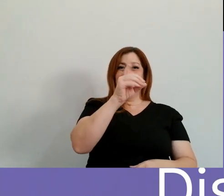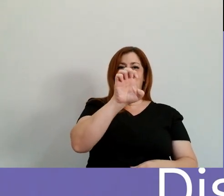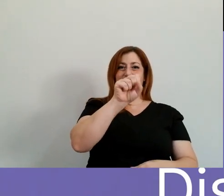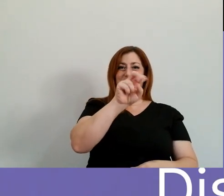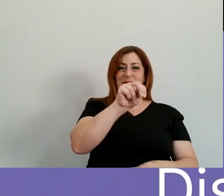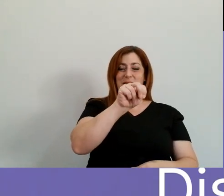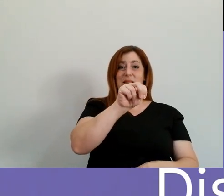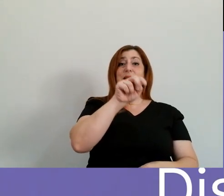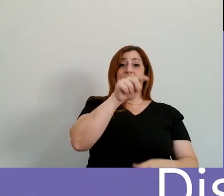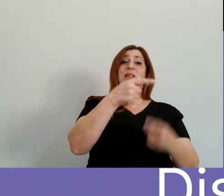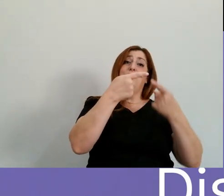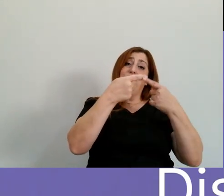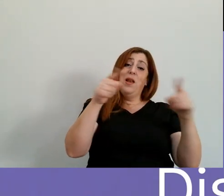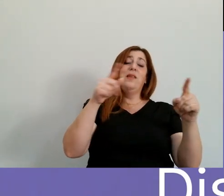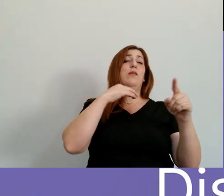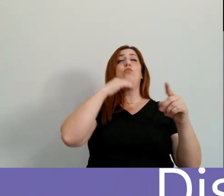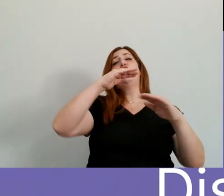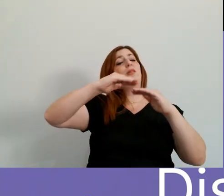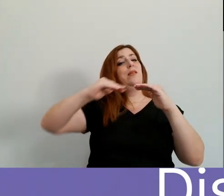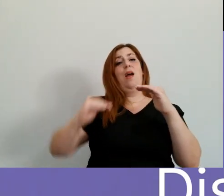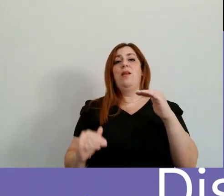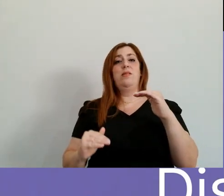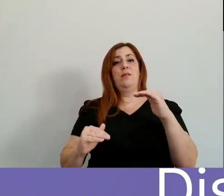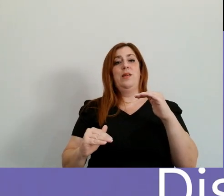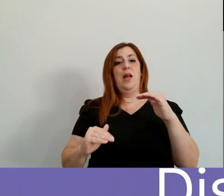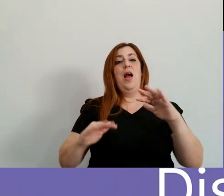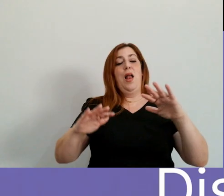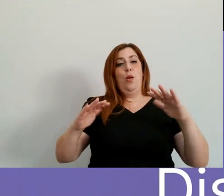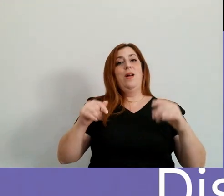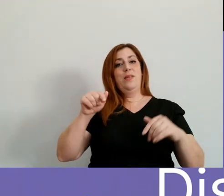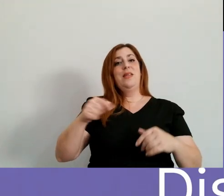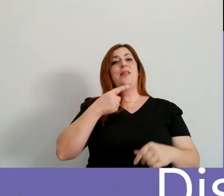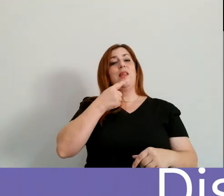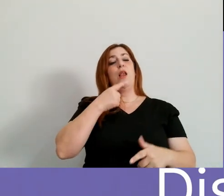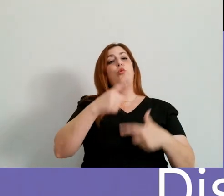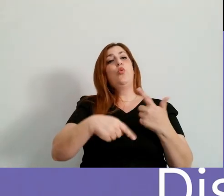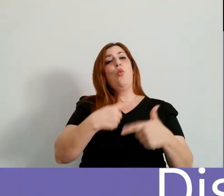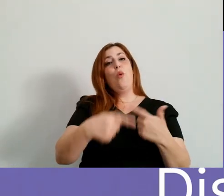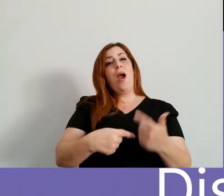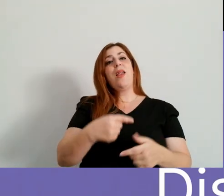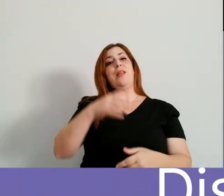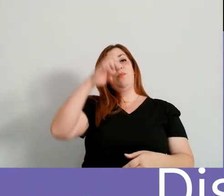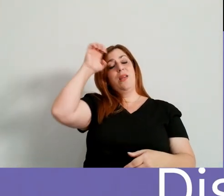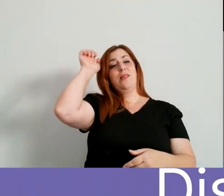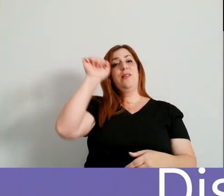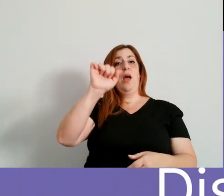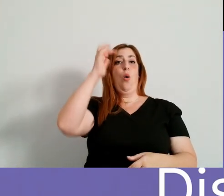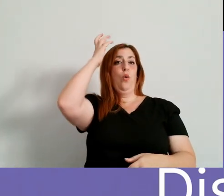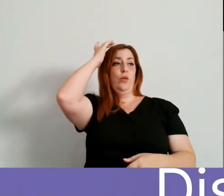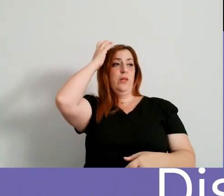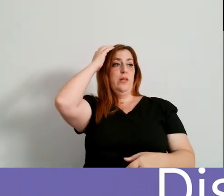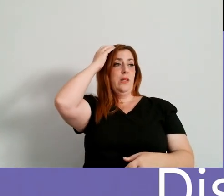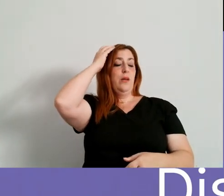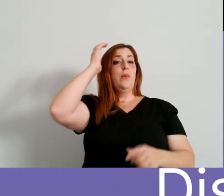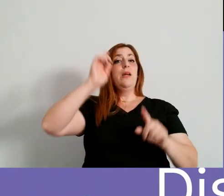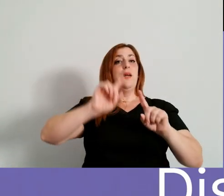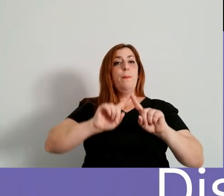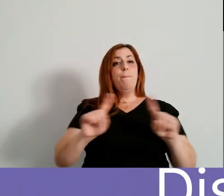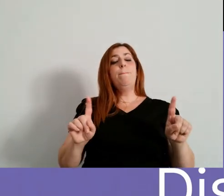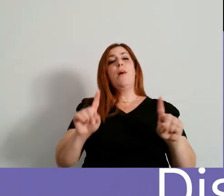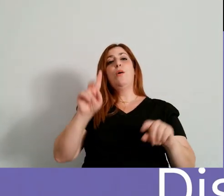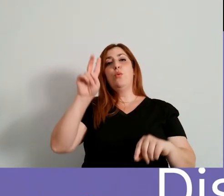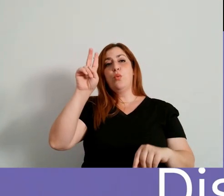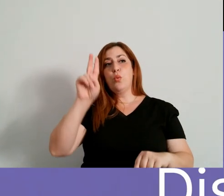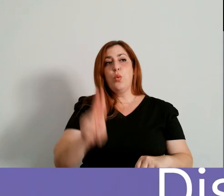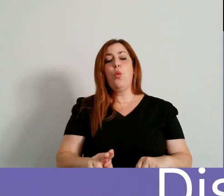which speaks about her experience as an autistic person, but also does have tips for both the autistic